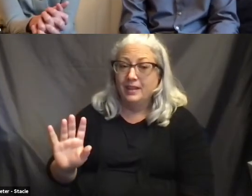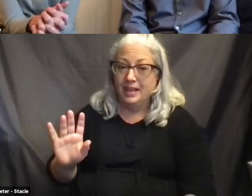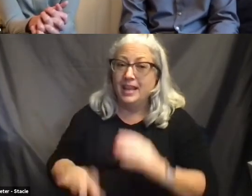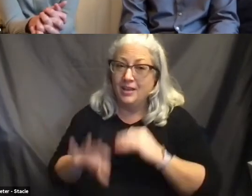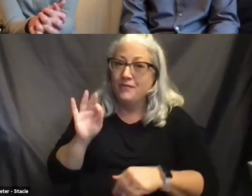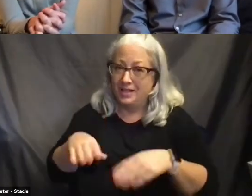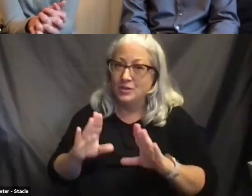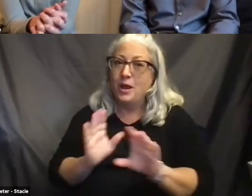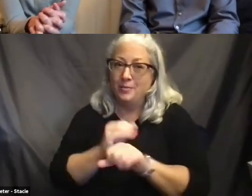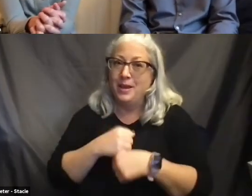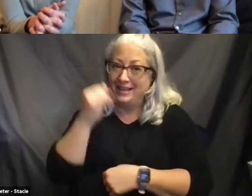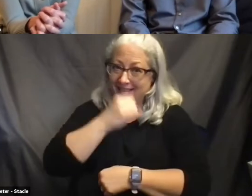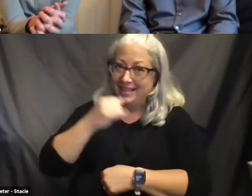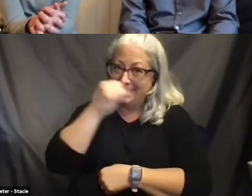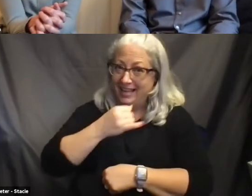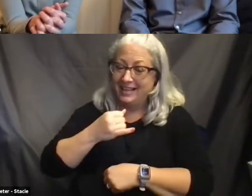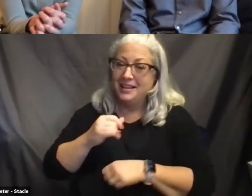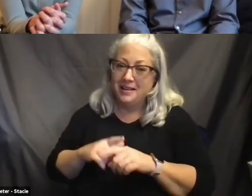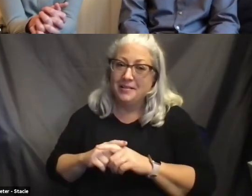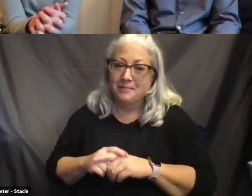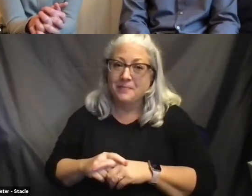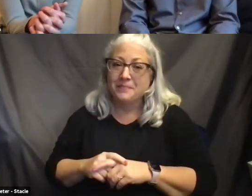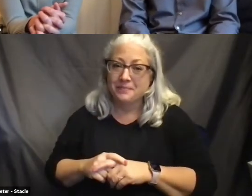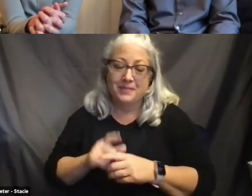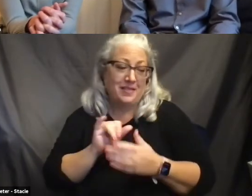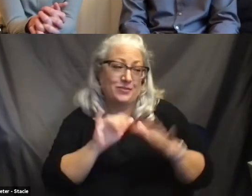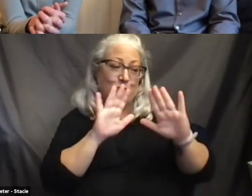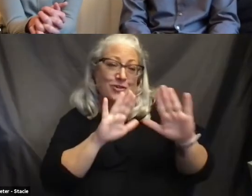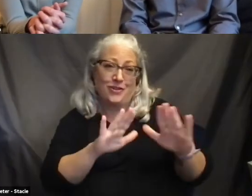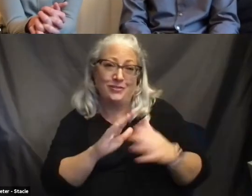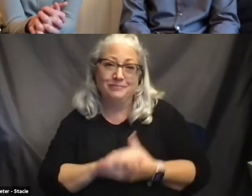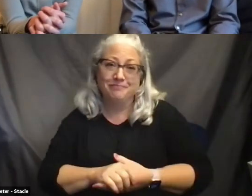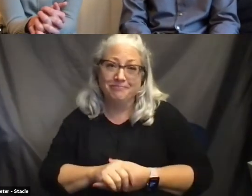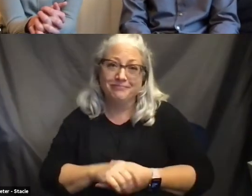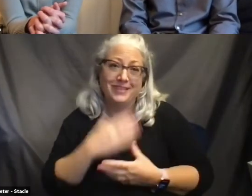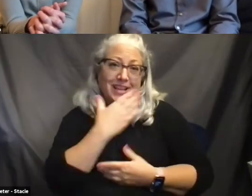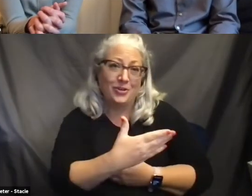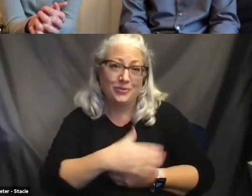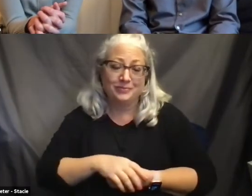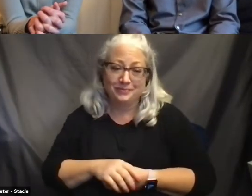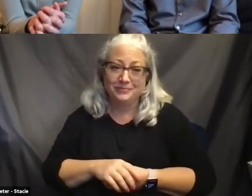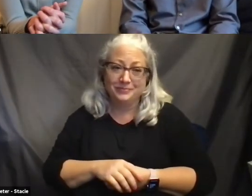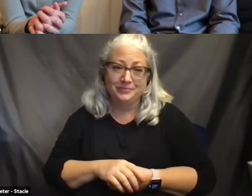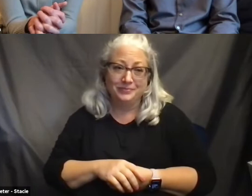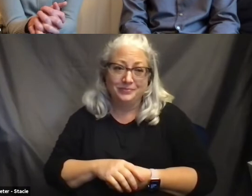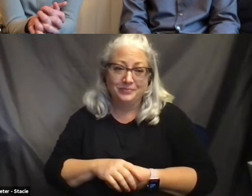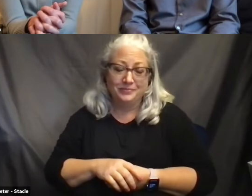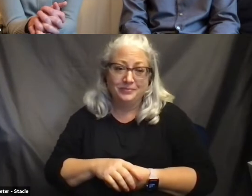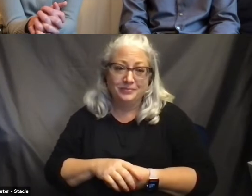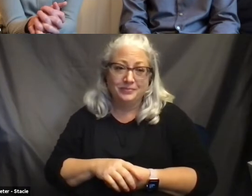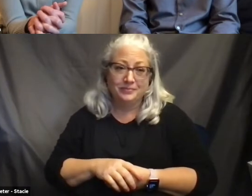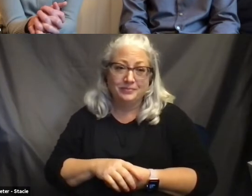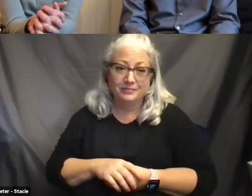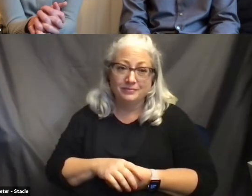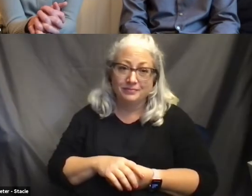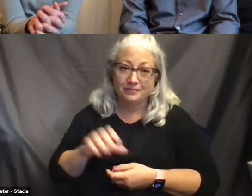it silly. Yeah, so, That's great. So, That's wonderful. Yeah. Well, thank you for sharing that. And then Sean, how